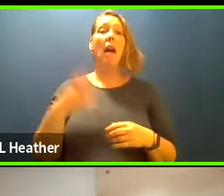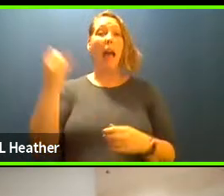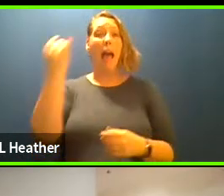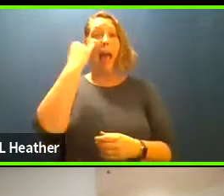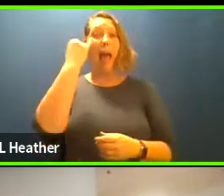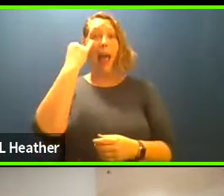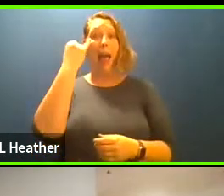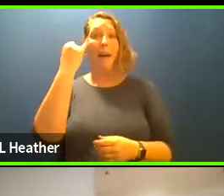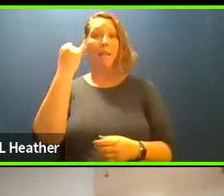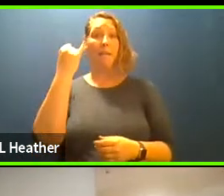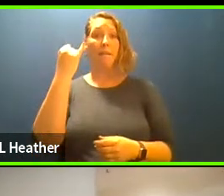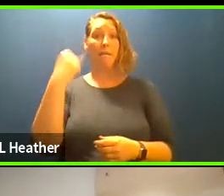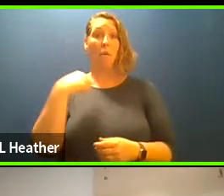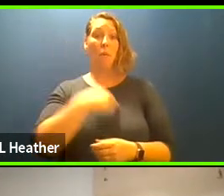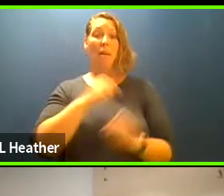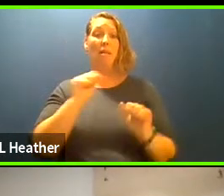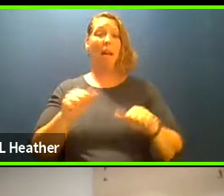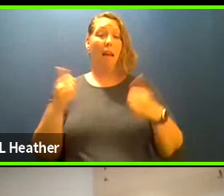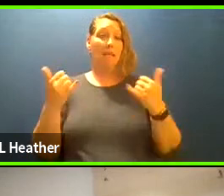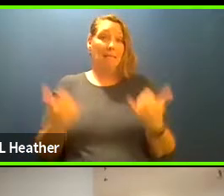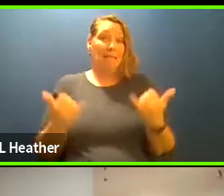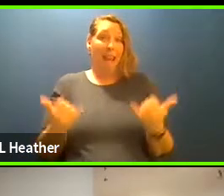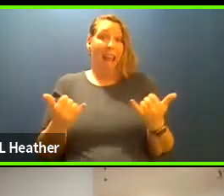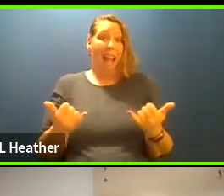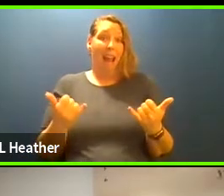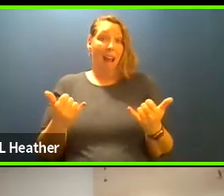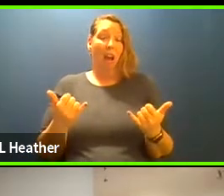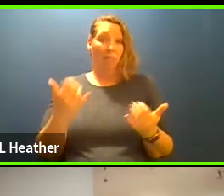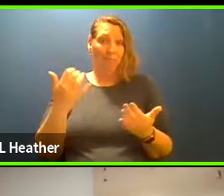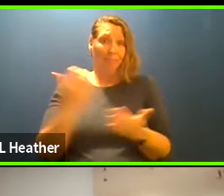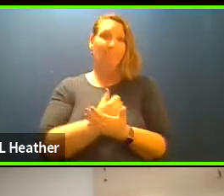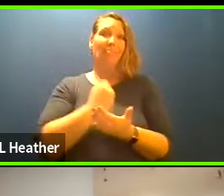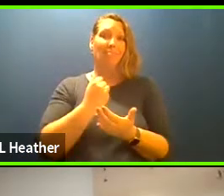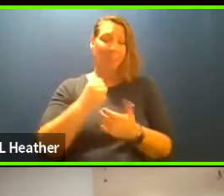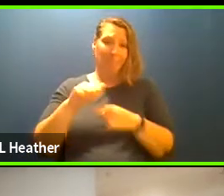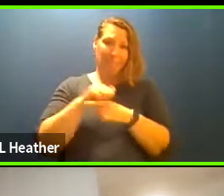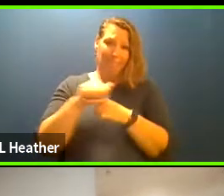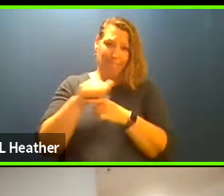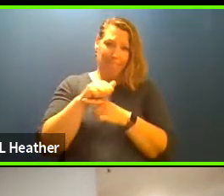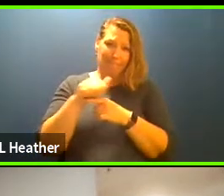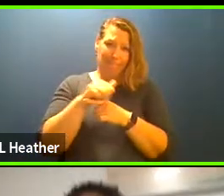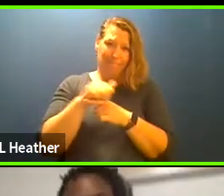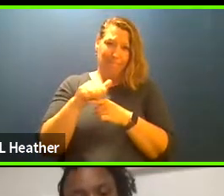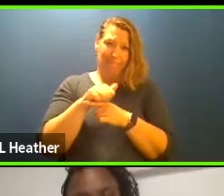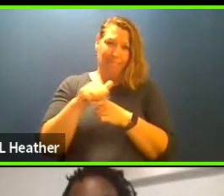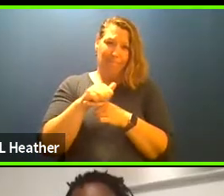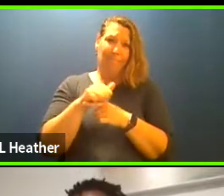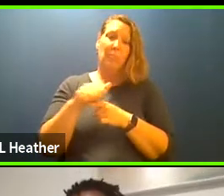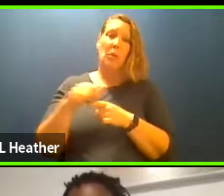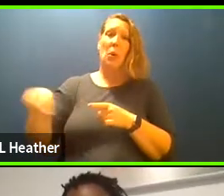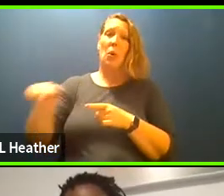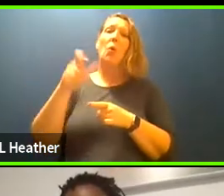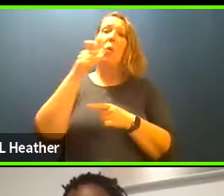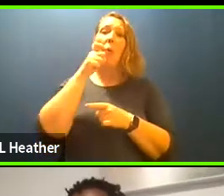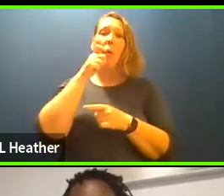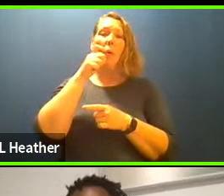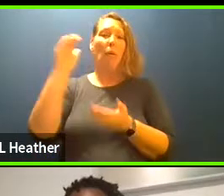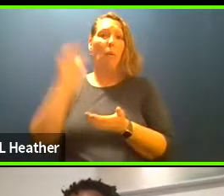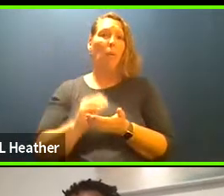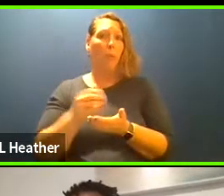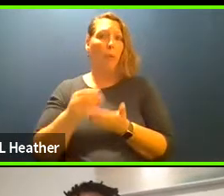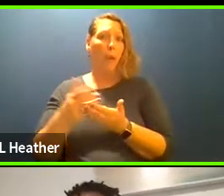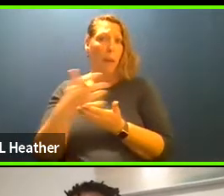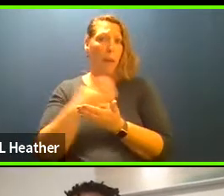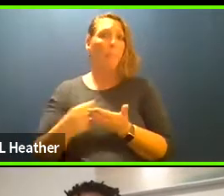if we can at this time start training them and especially the ones in the lower income areas